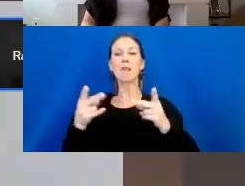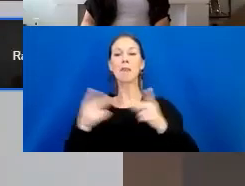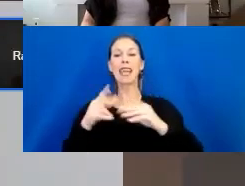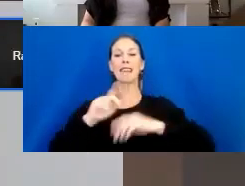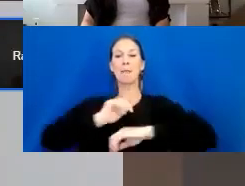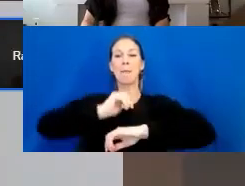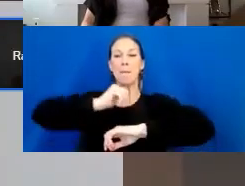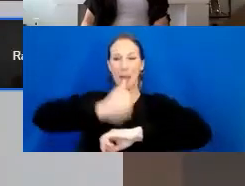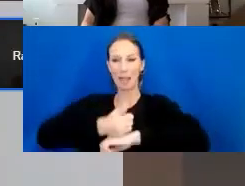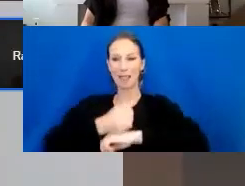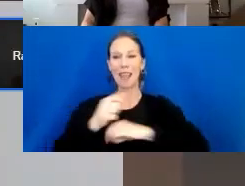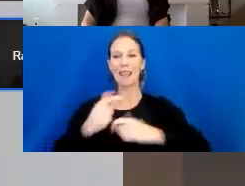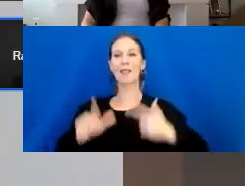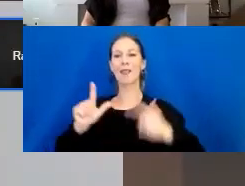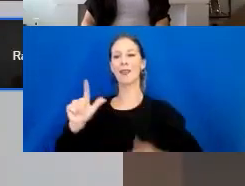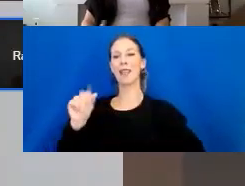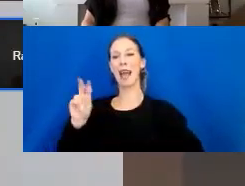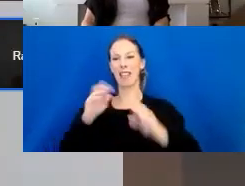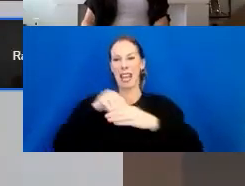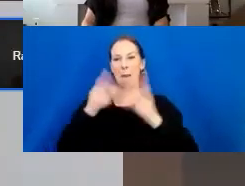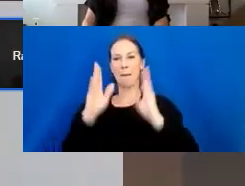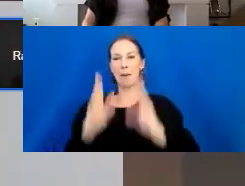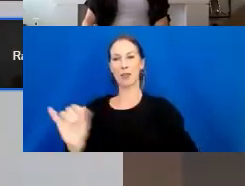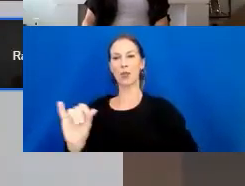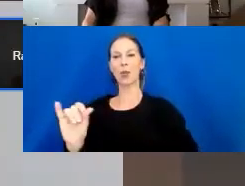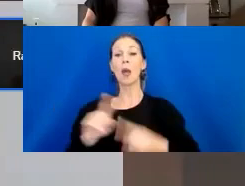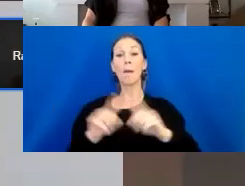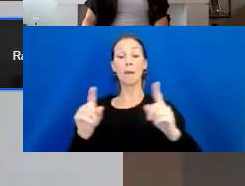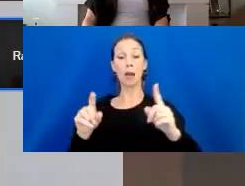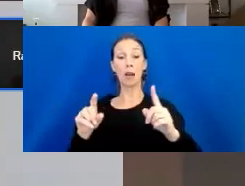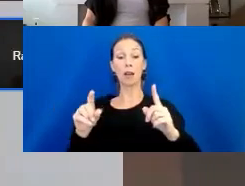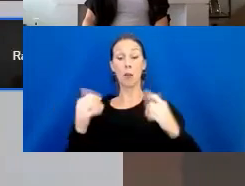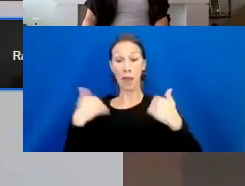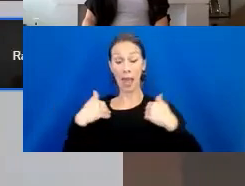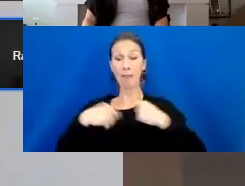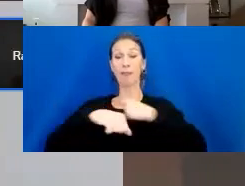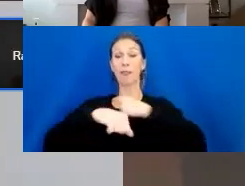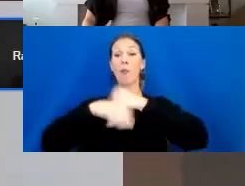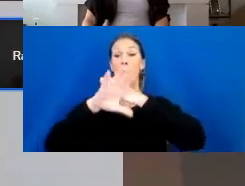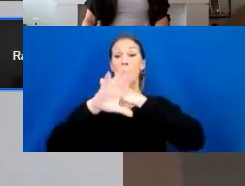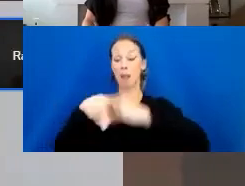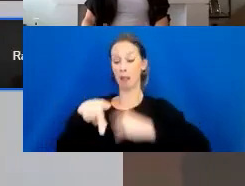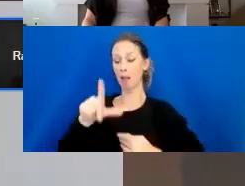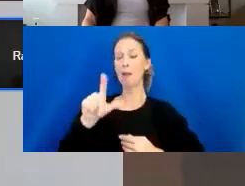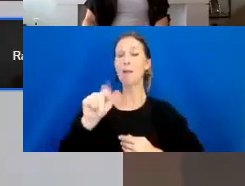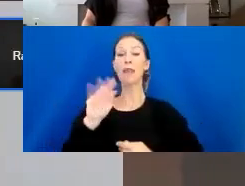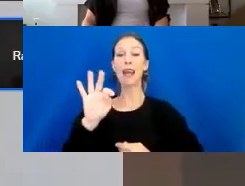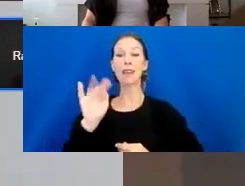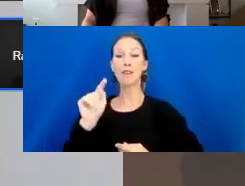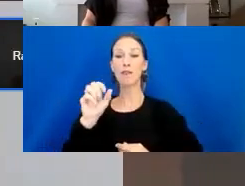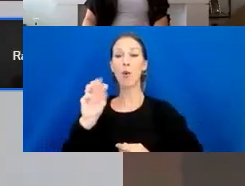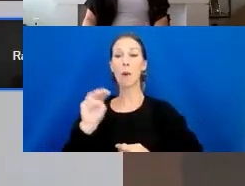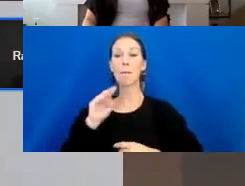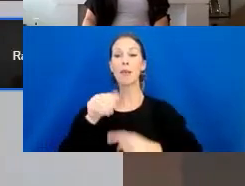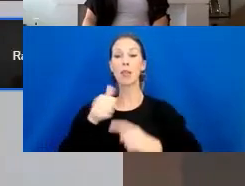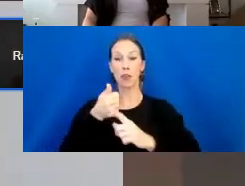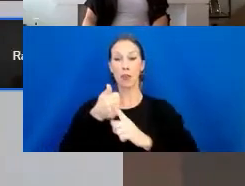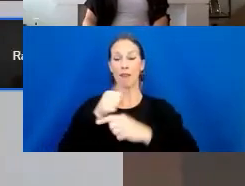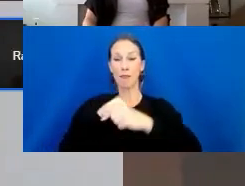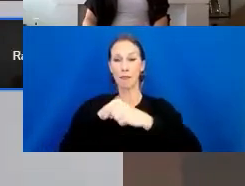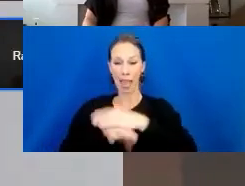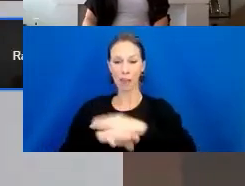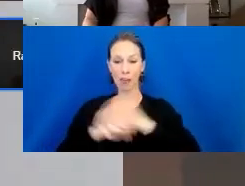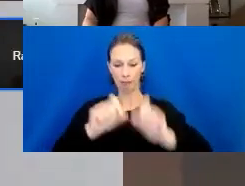have a platform that's an environment you enter that will have wonderful program